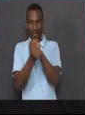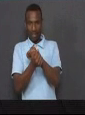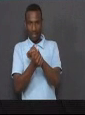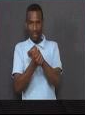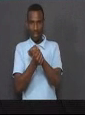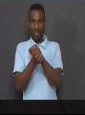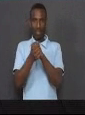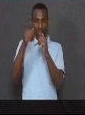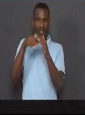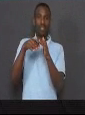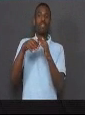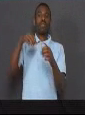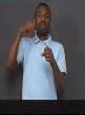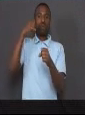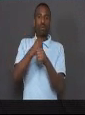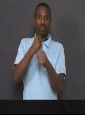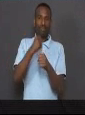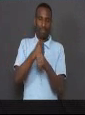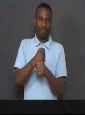in work done.